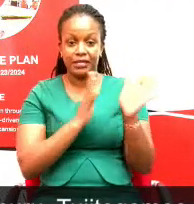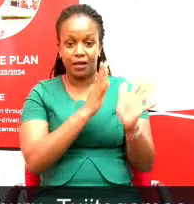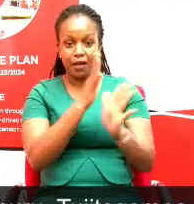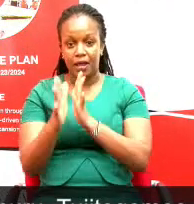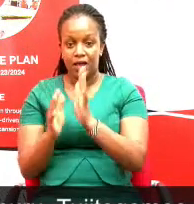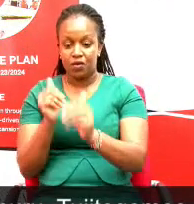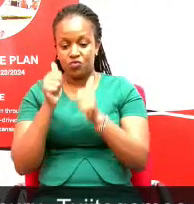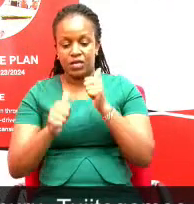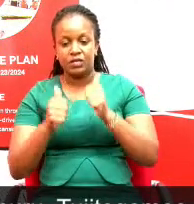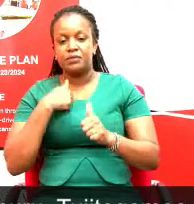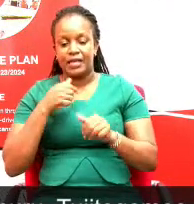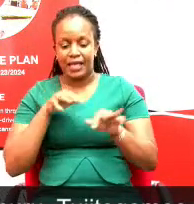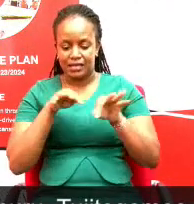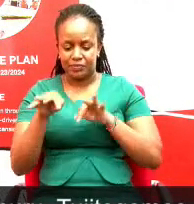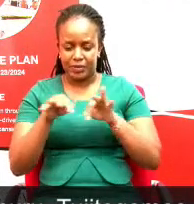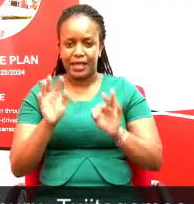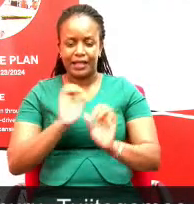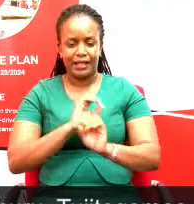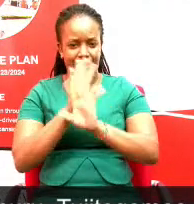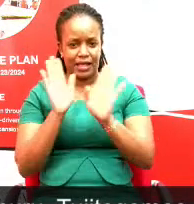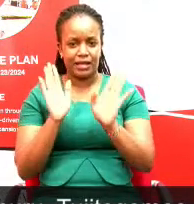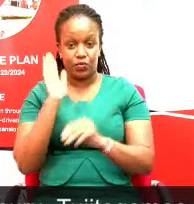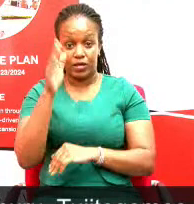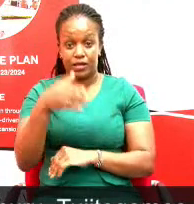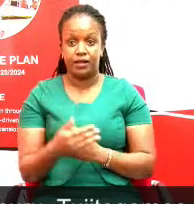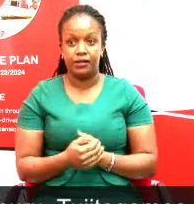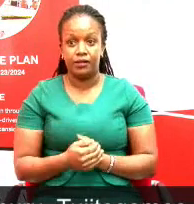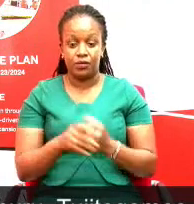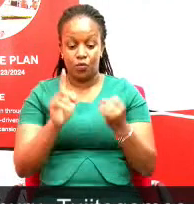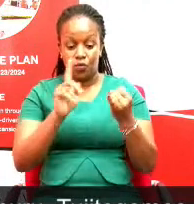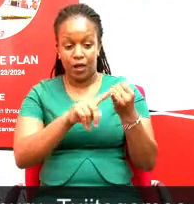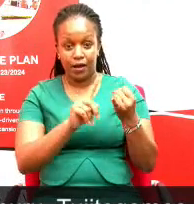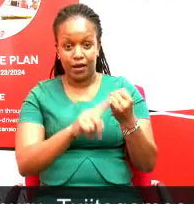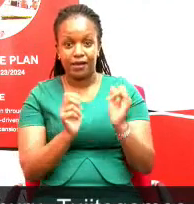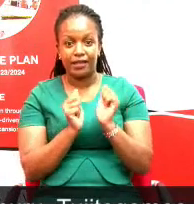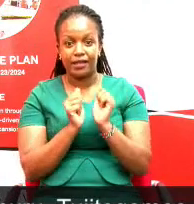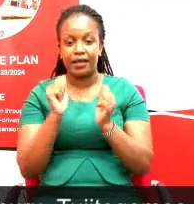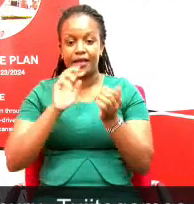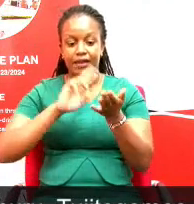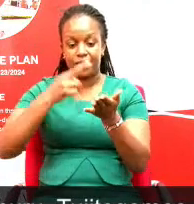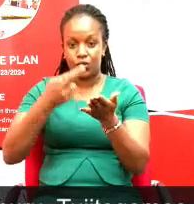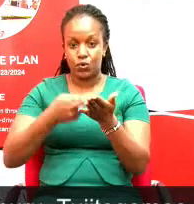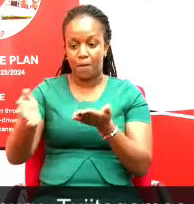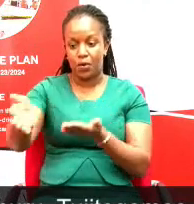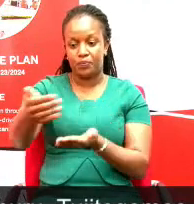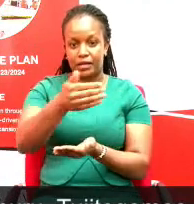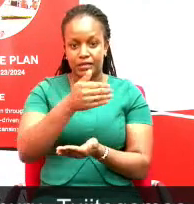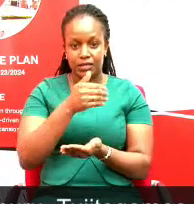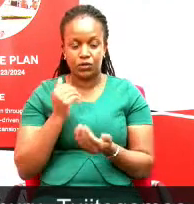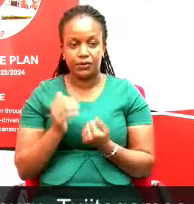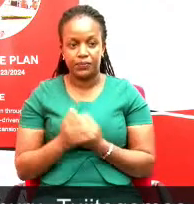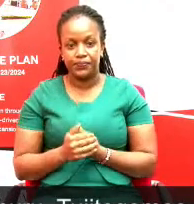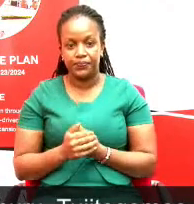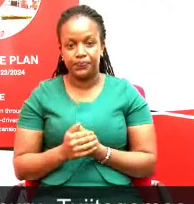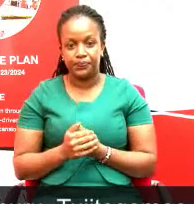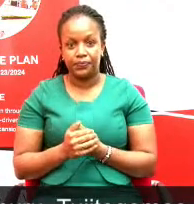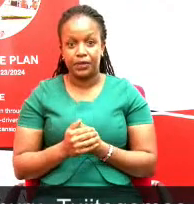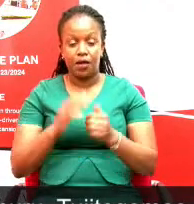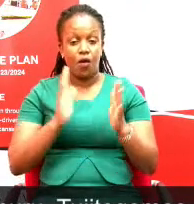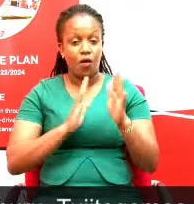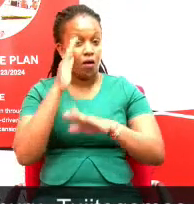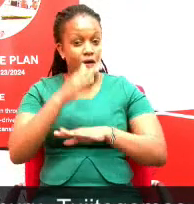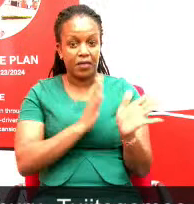will highlight briefly. 1, revenue mobilization. Over the